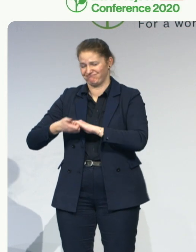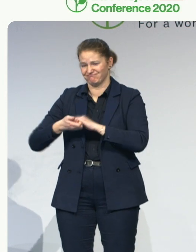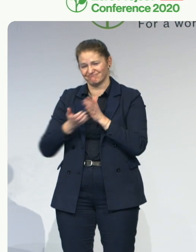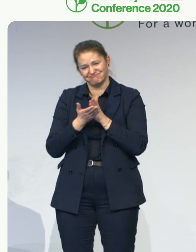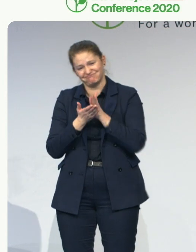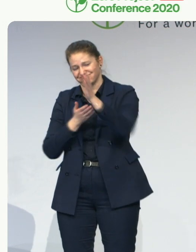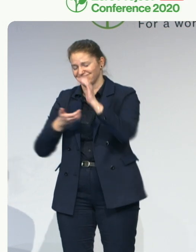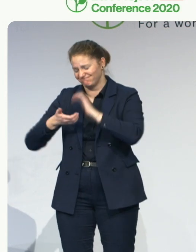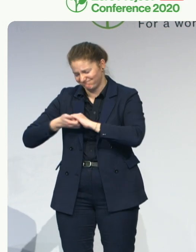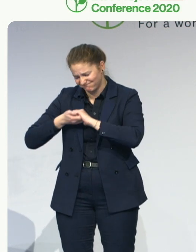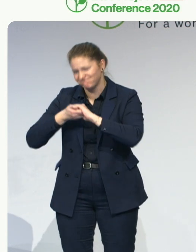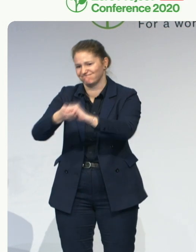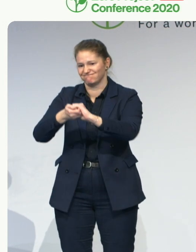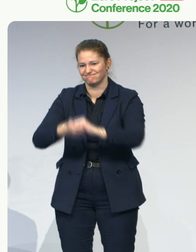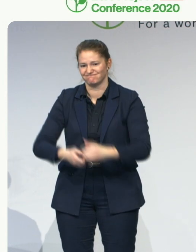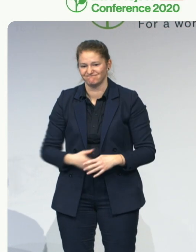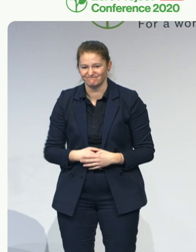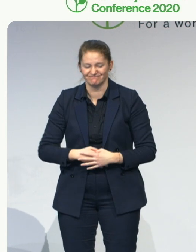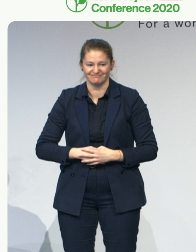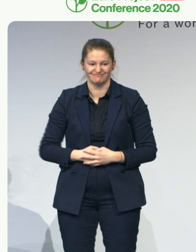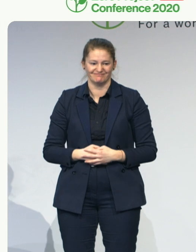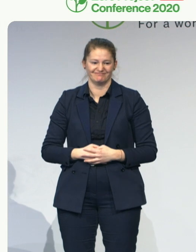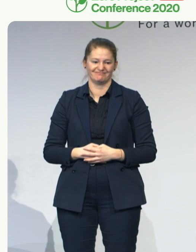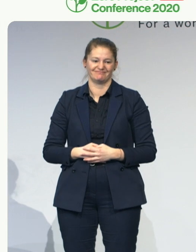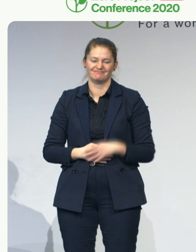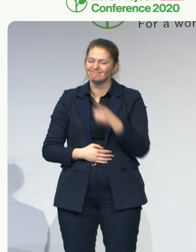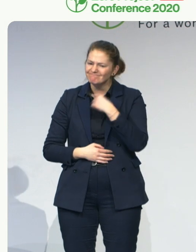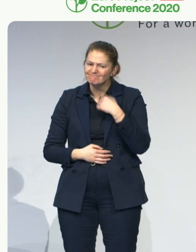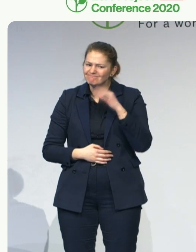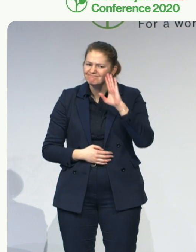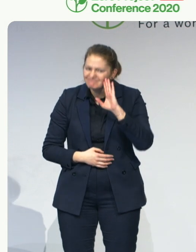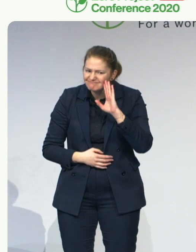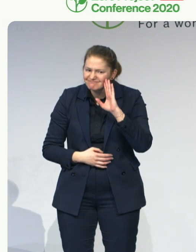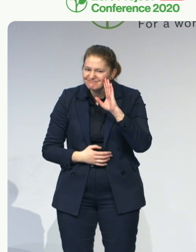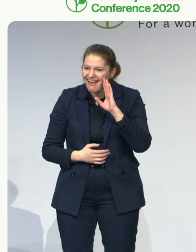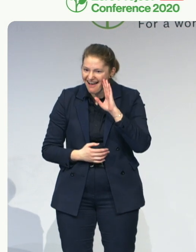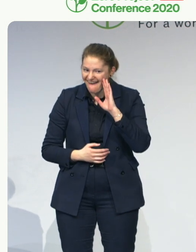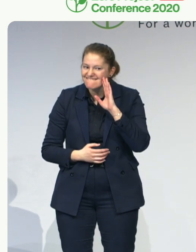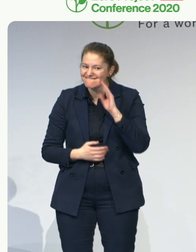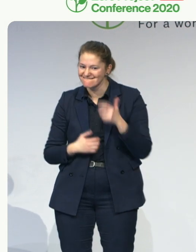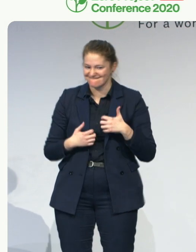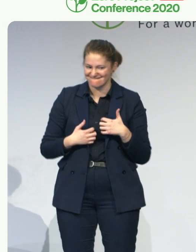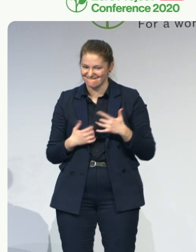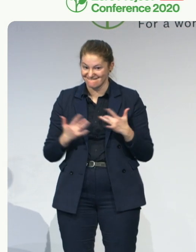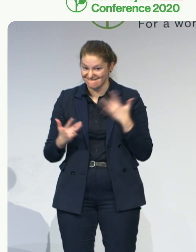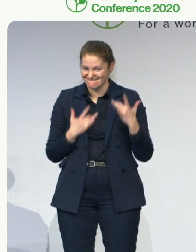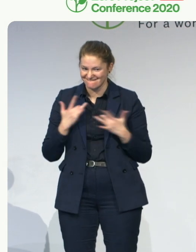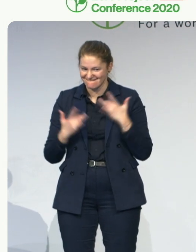So, as you have now heard, we are very excited about the launch of our new